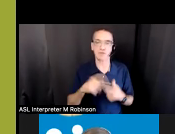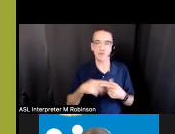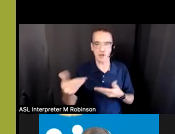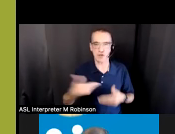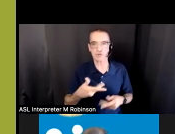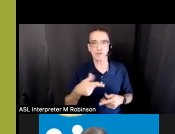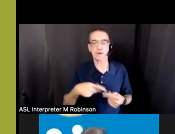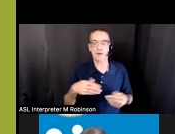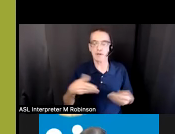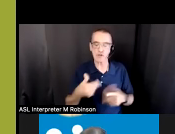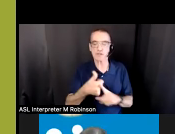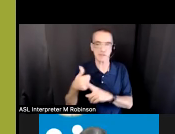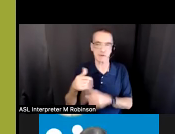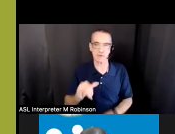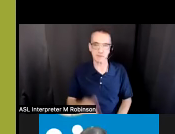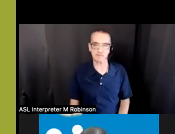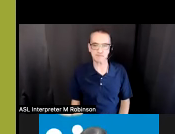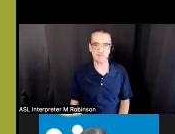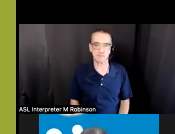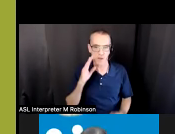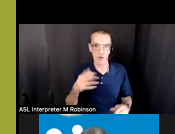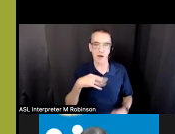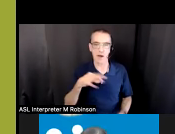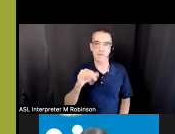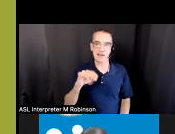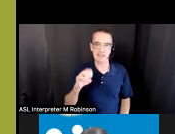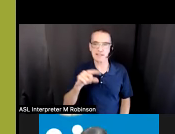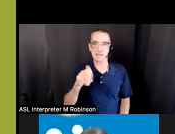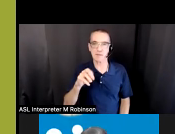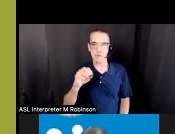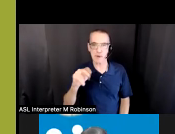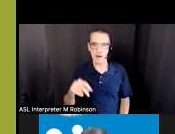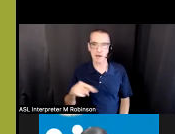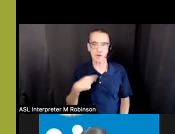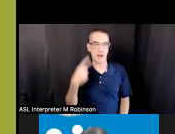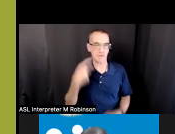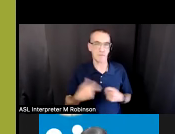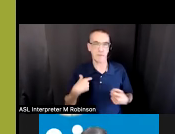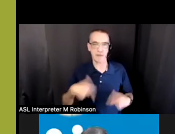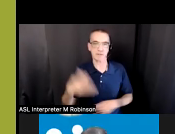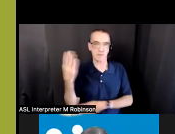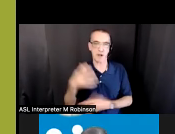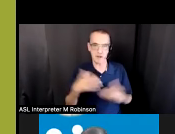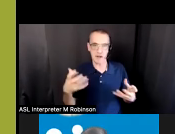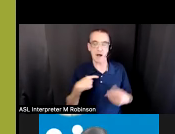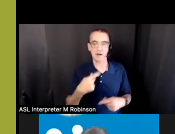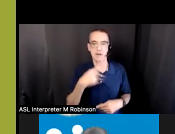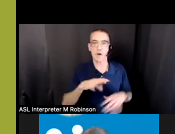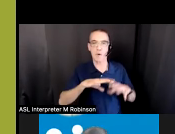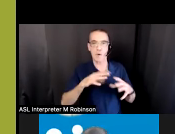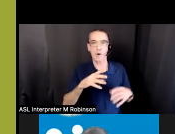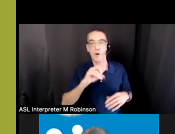themselves. Hi, everybody. I'm Francie Zimmerman. You'll hear a lot from me during this presentation, but I would say my